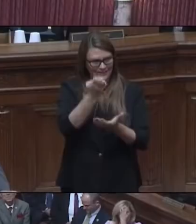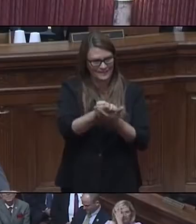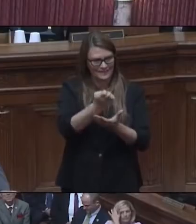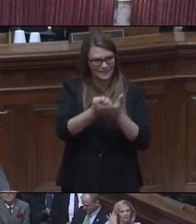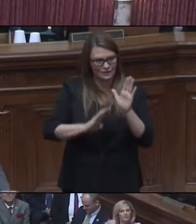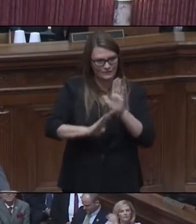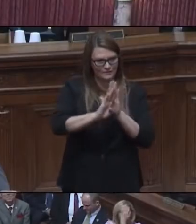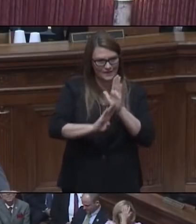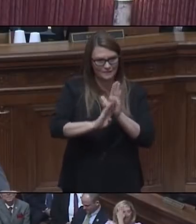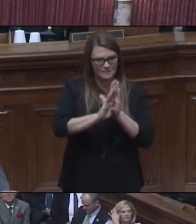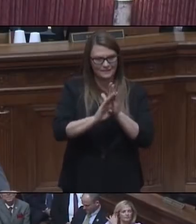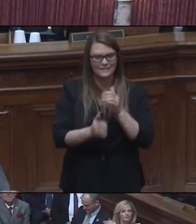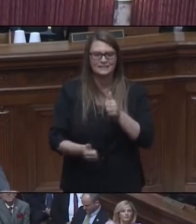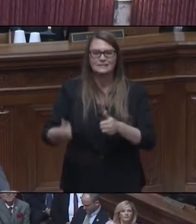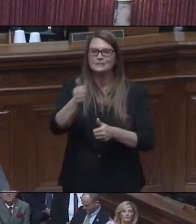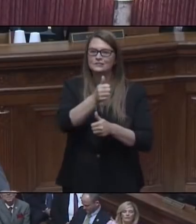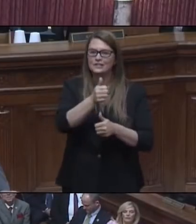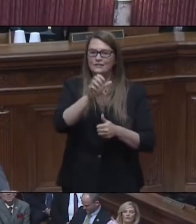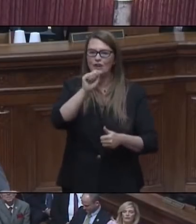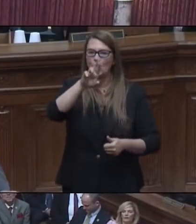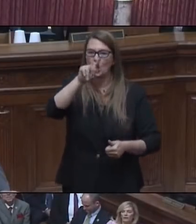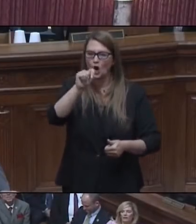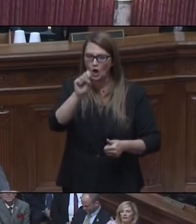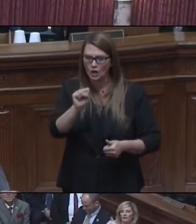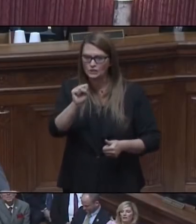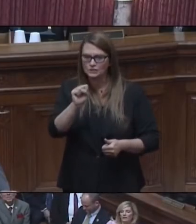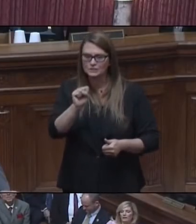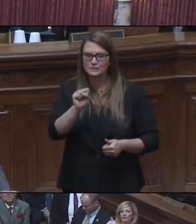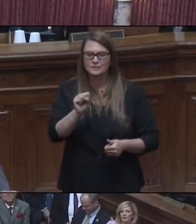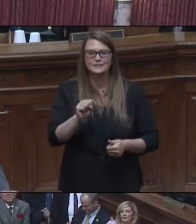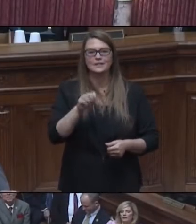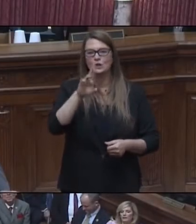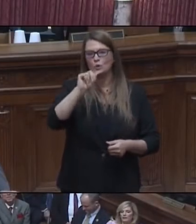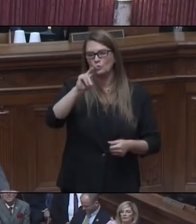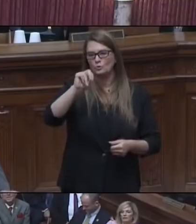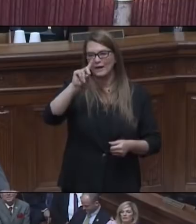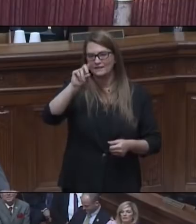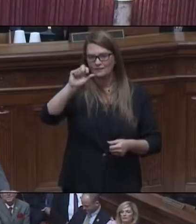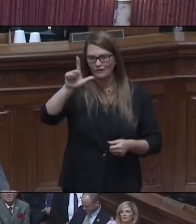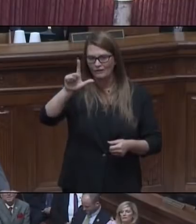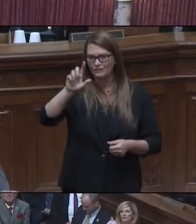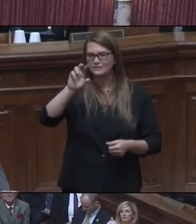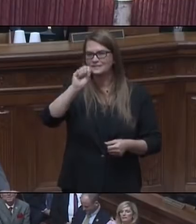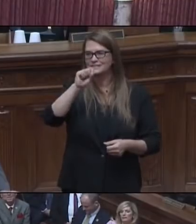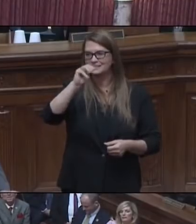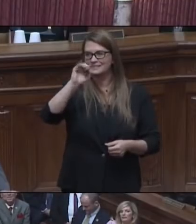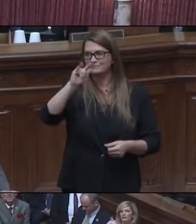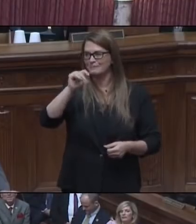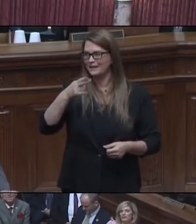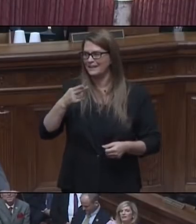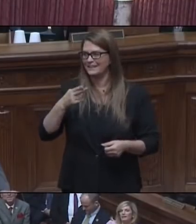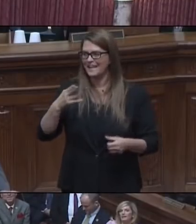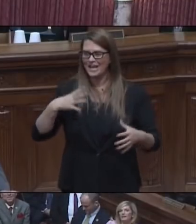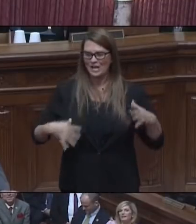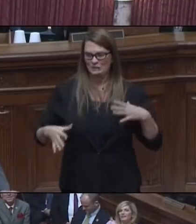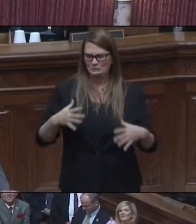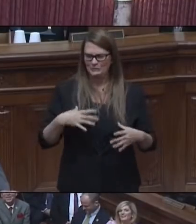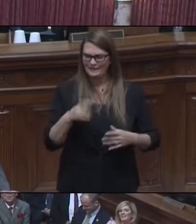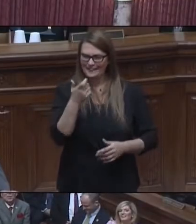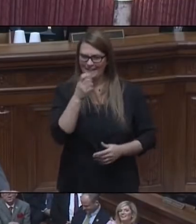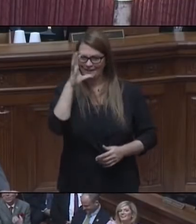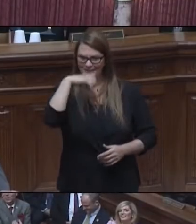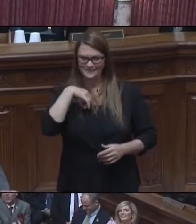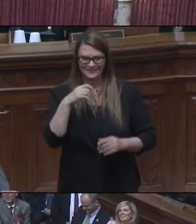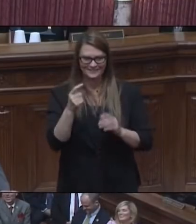Mitch Carmichael. Our Secretary of the Arts, Culture, and History, Randall Reed Smith, who can dress a little unusual at times